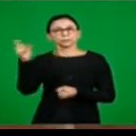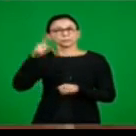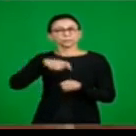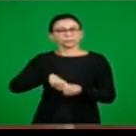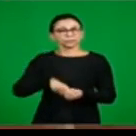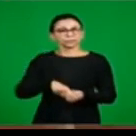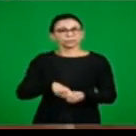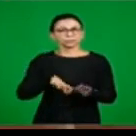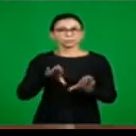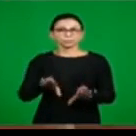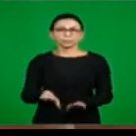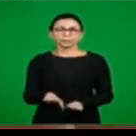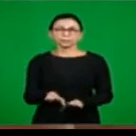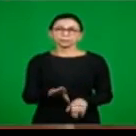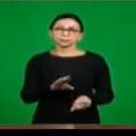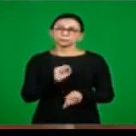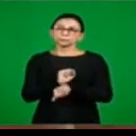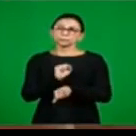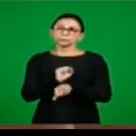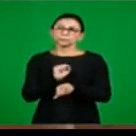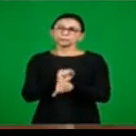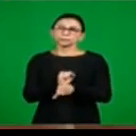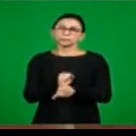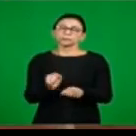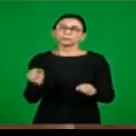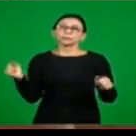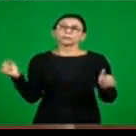need to keep everything that you have.